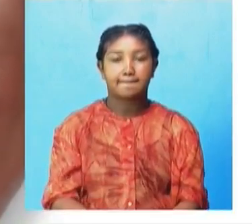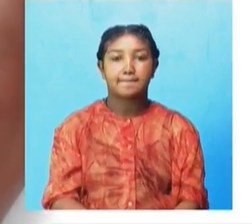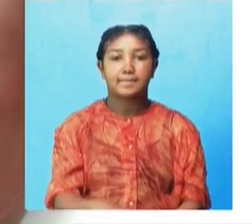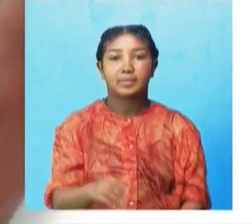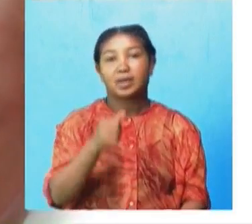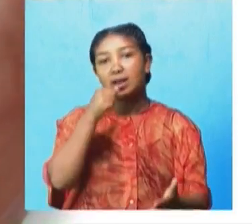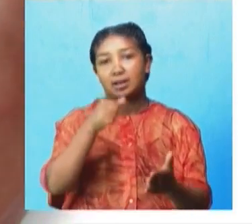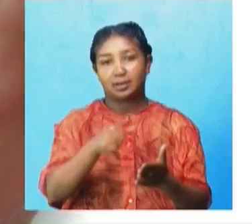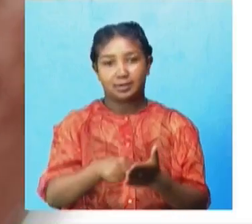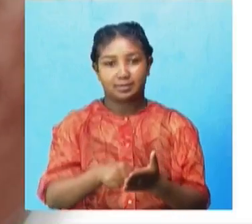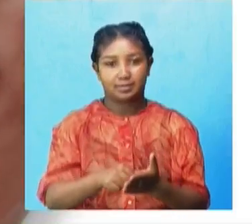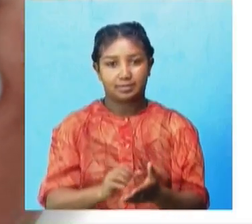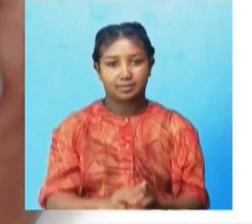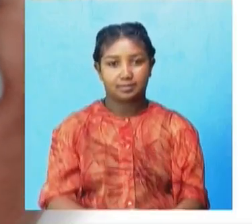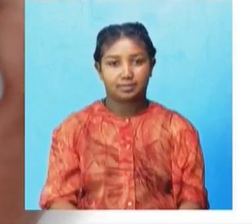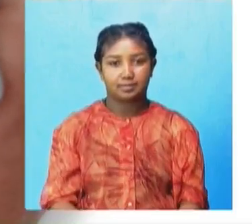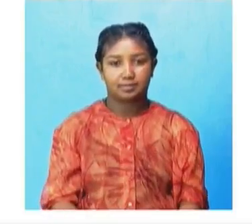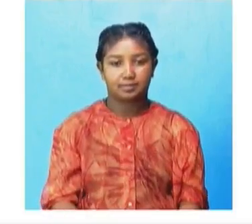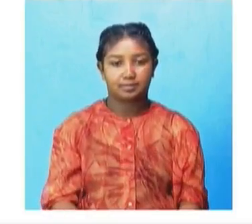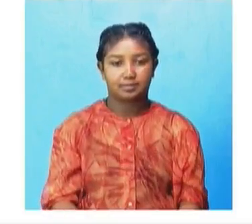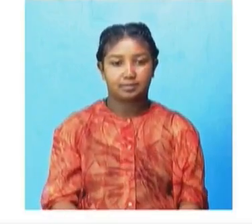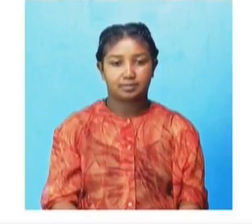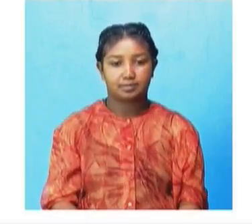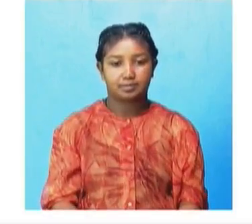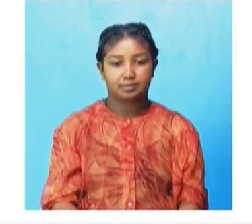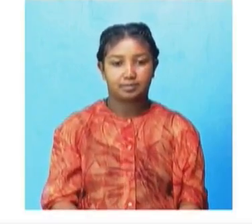What? A letter.